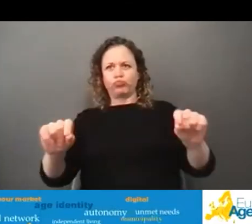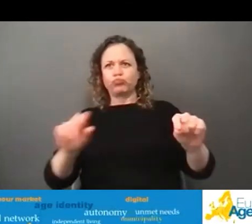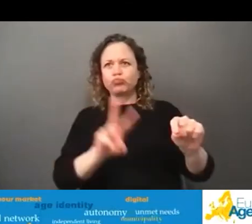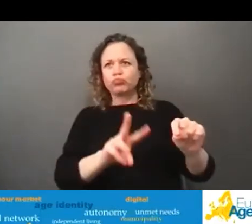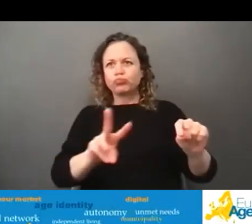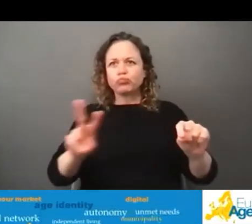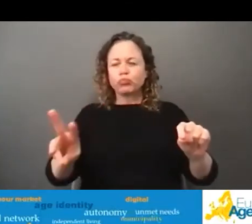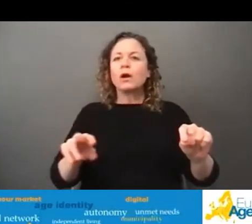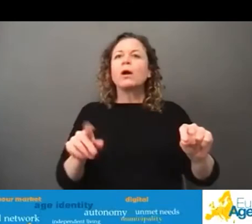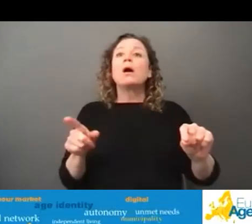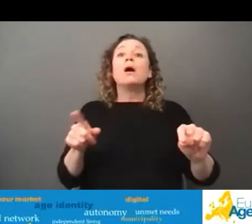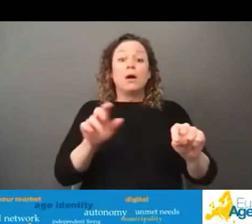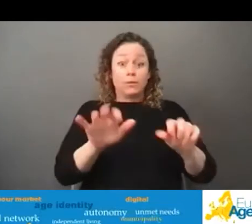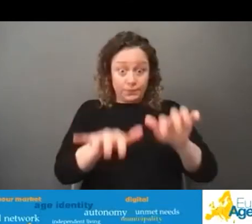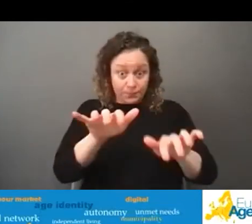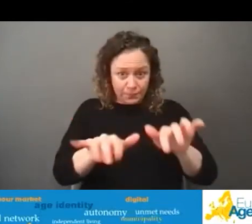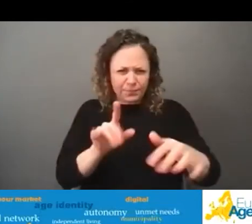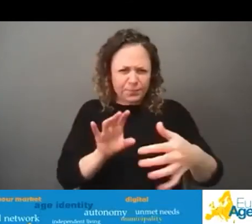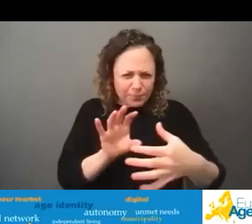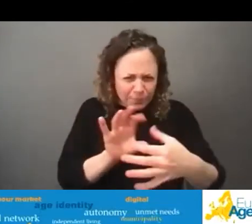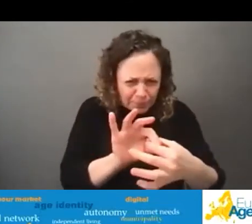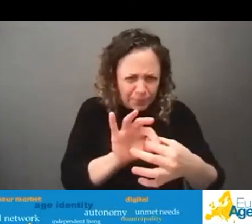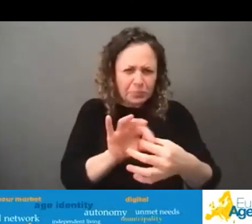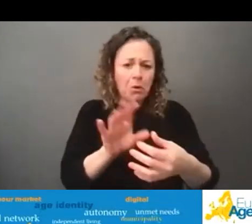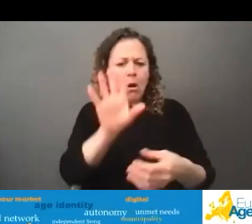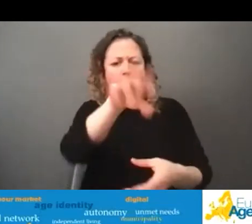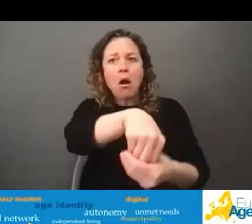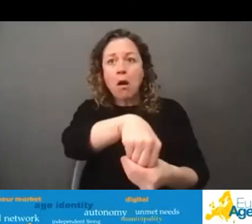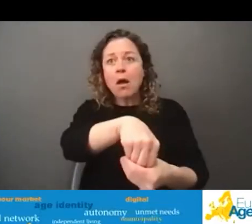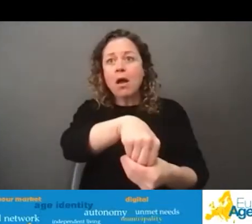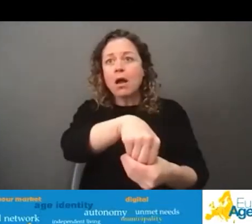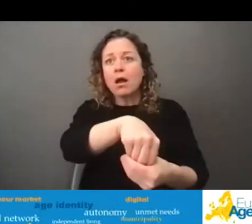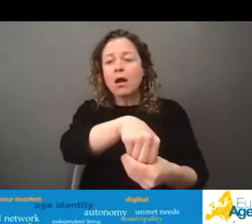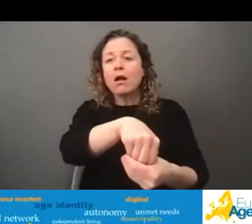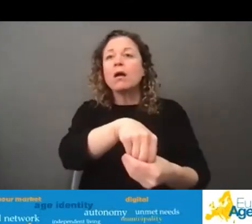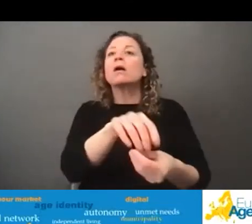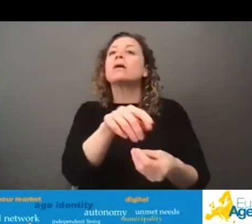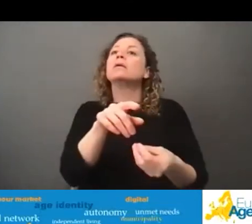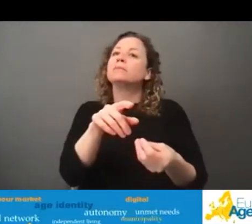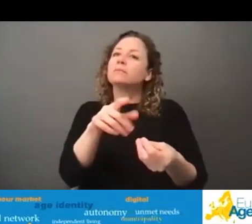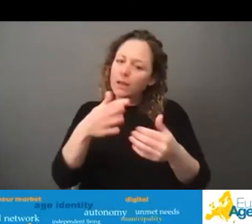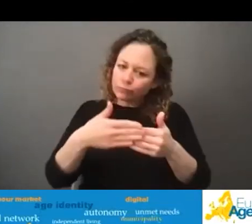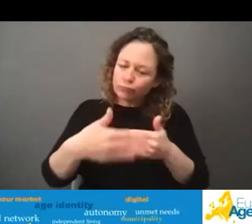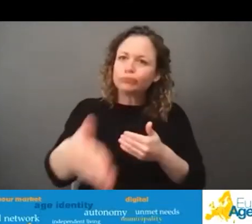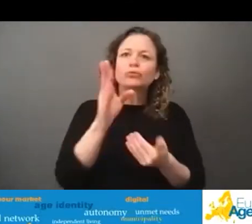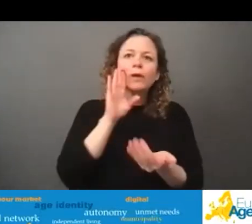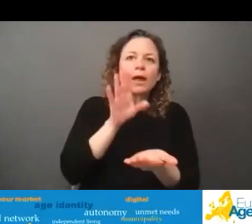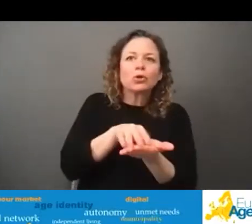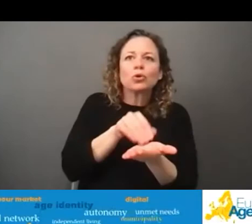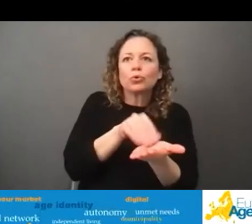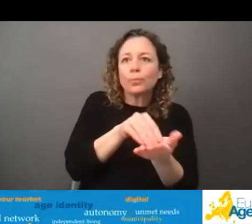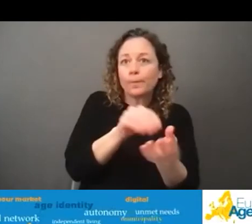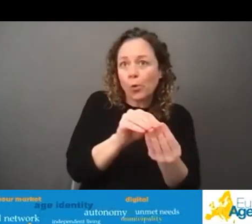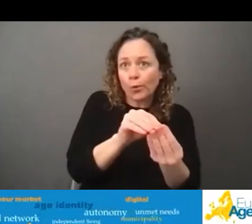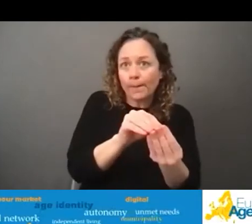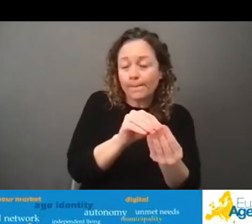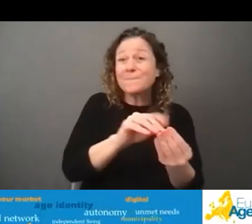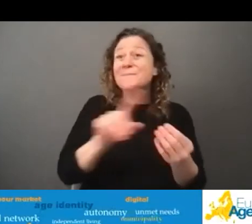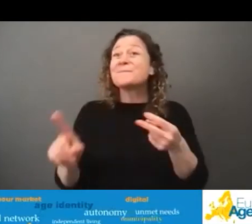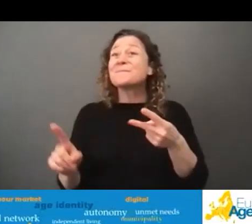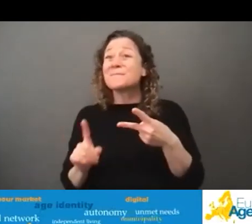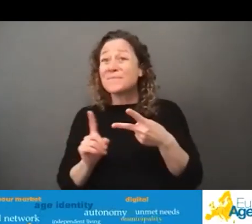develop your interest, you might say, well, I want to know a bit more about rights of older people. Also check out Help